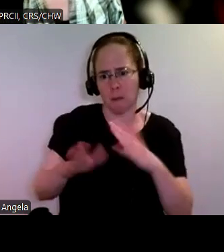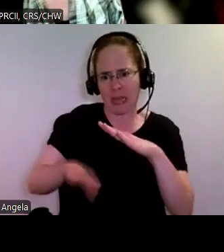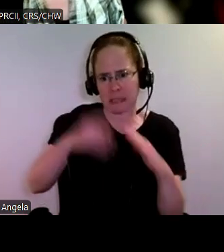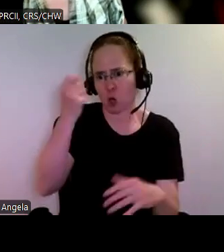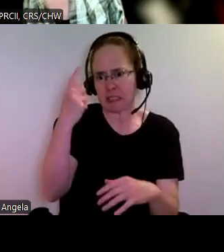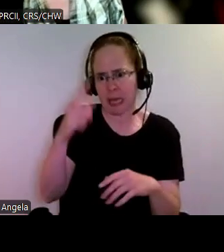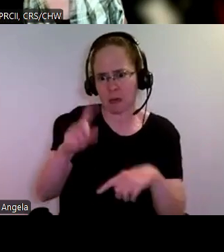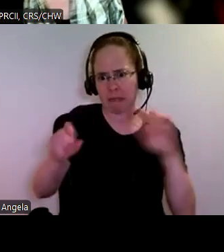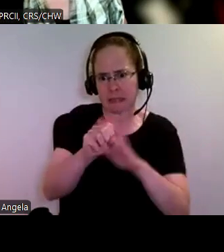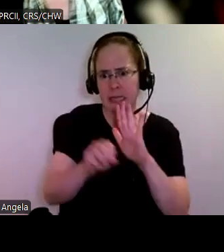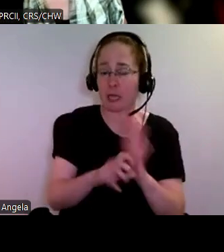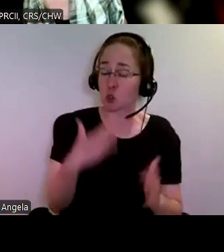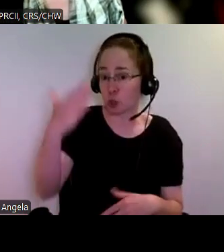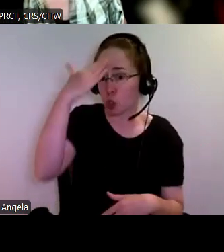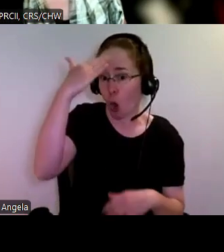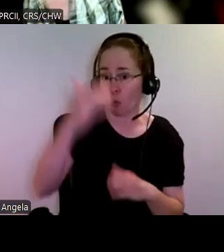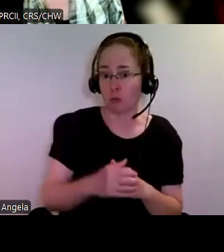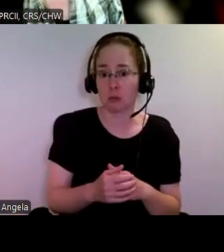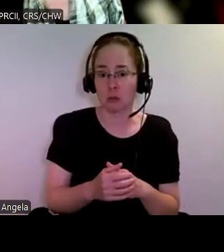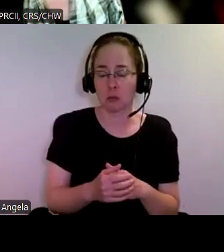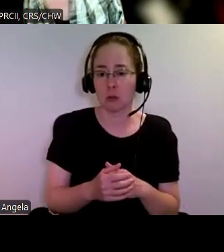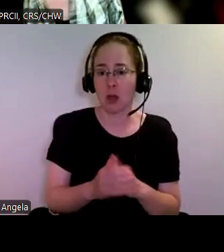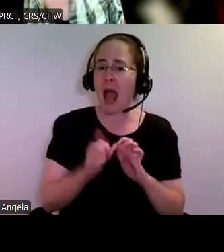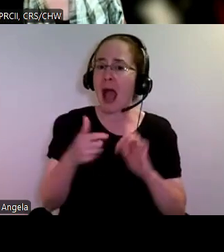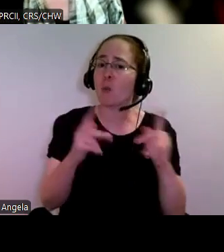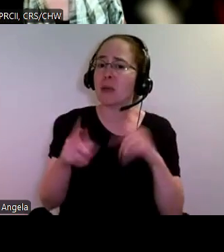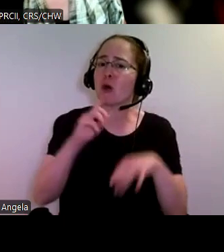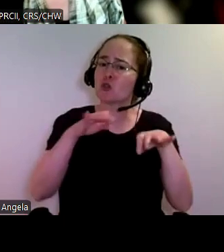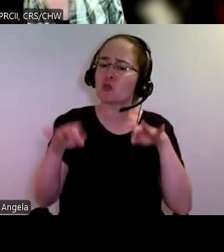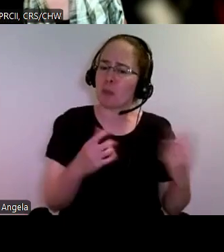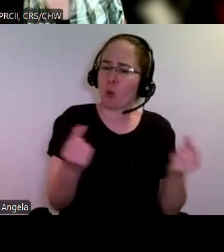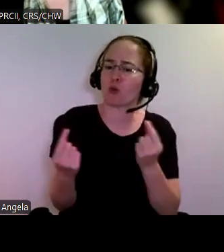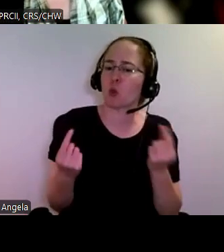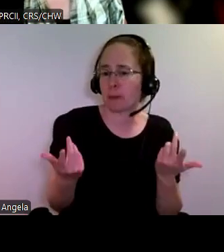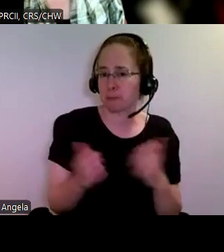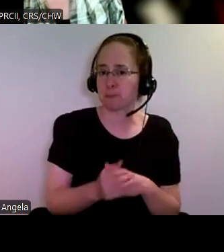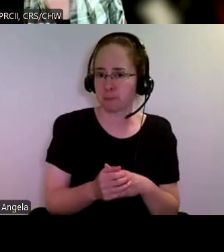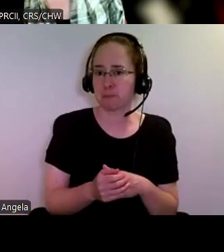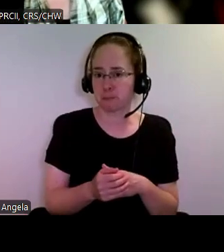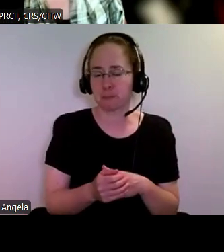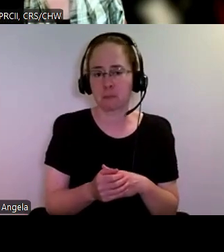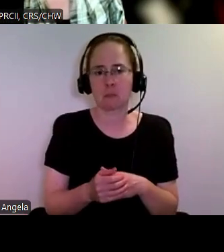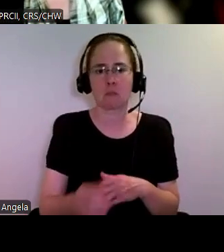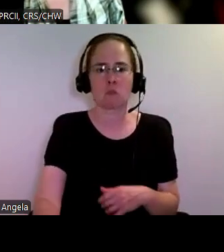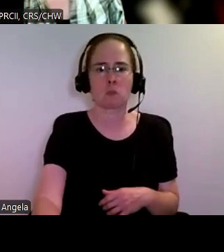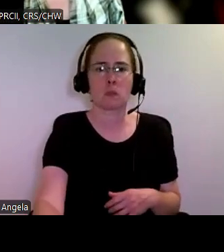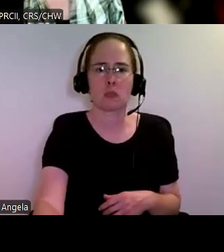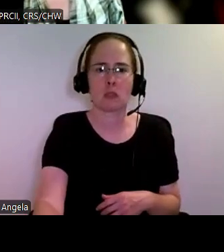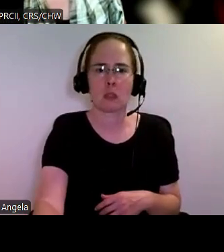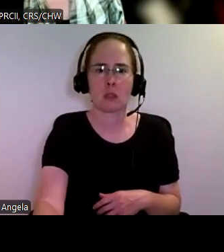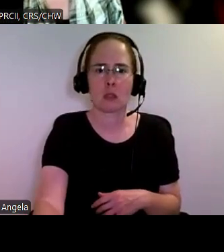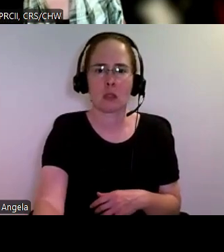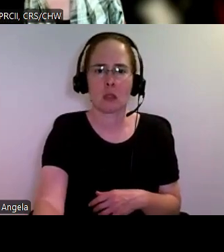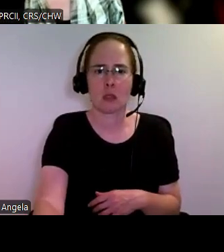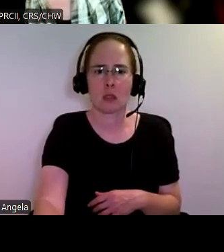of the state. So I think that's good to know in terms of how people are describing what they're doing and what they're doing with it. Let's see